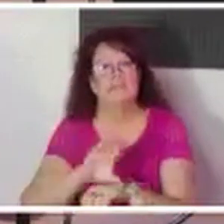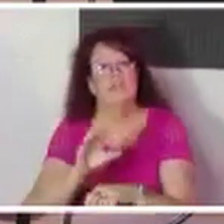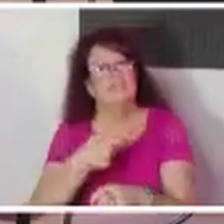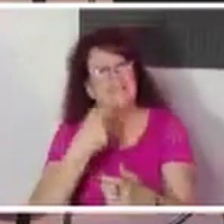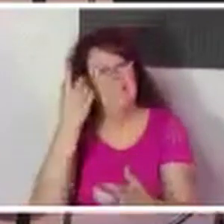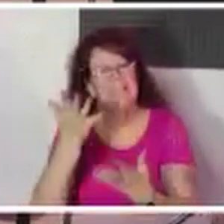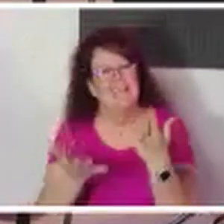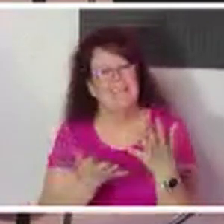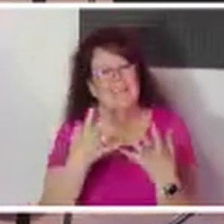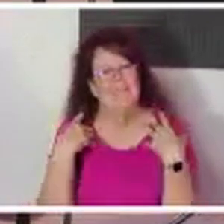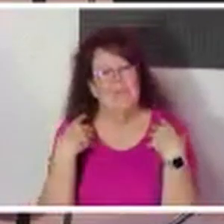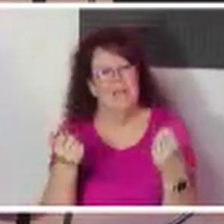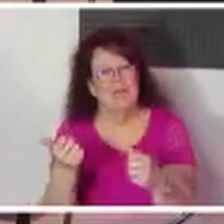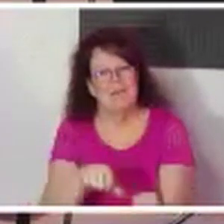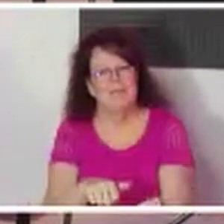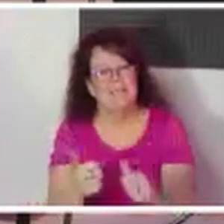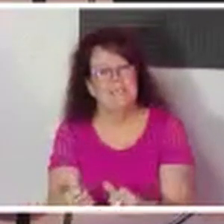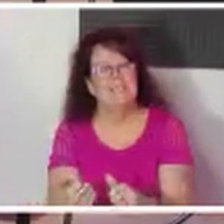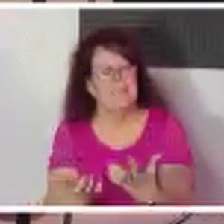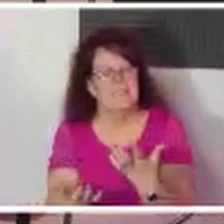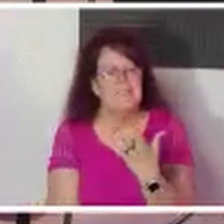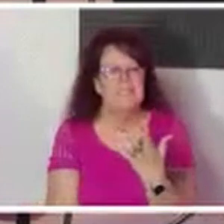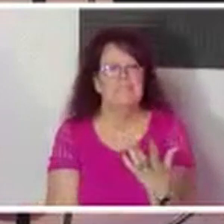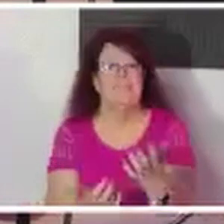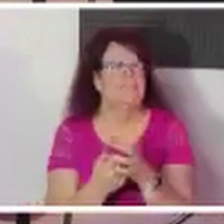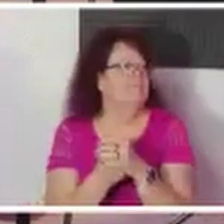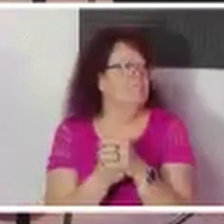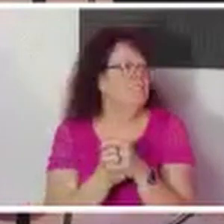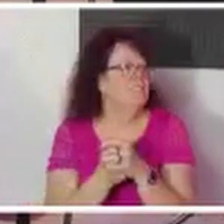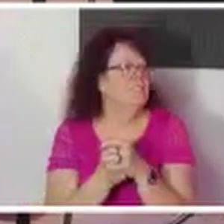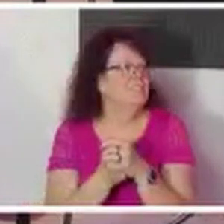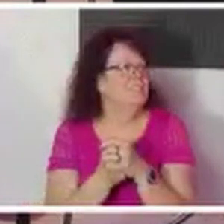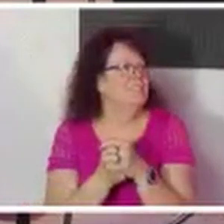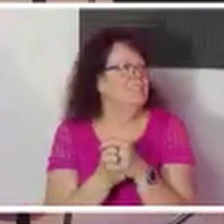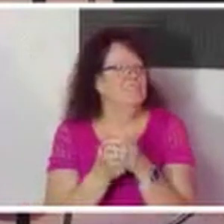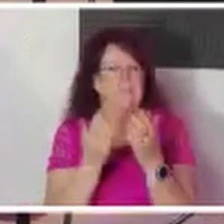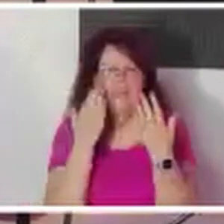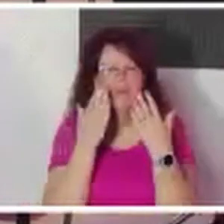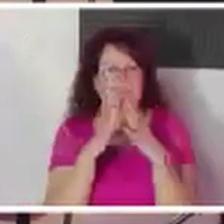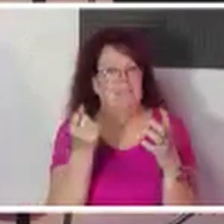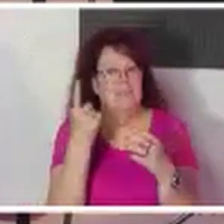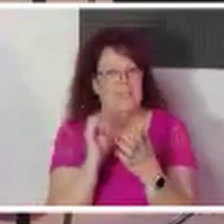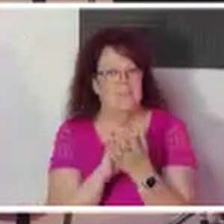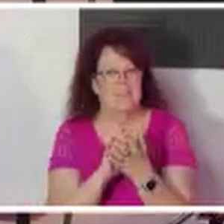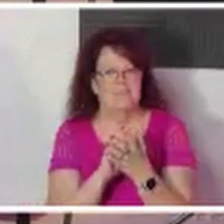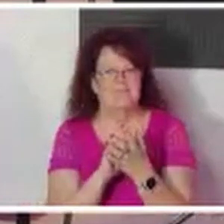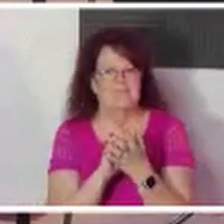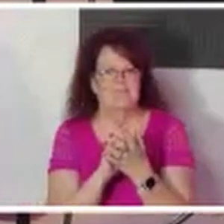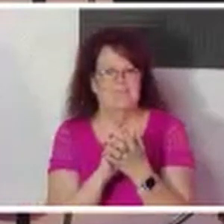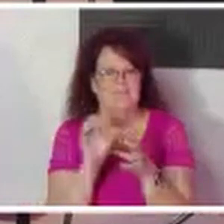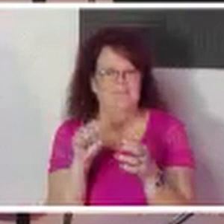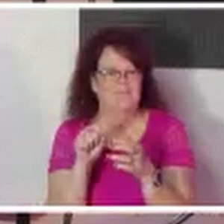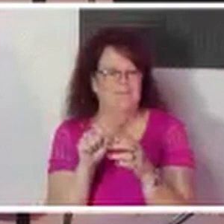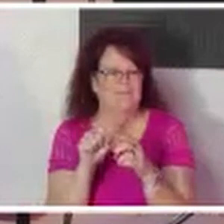a sort of recovering Baptist, as I'm sure I think a lot of you would probably relate.